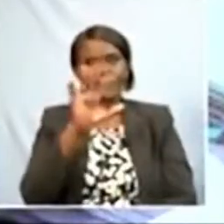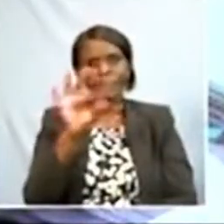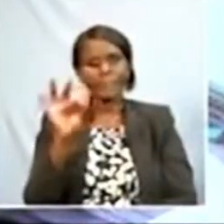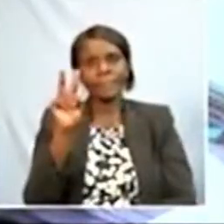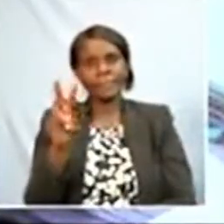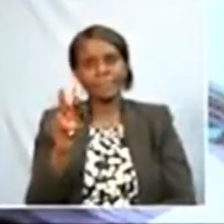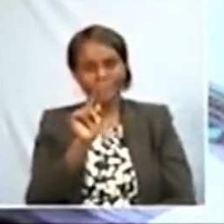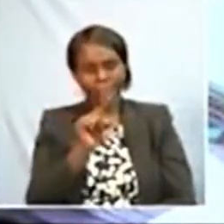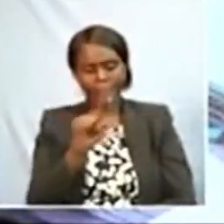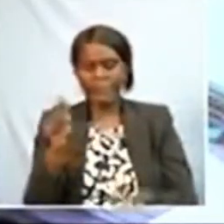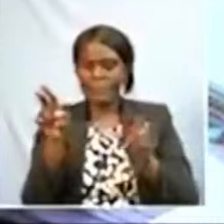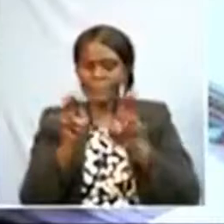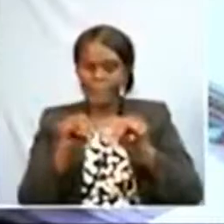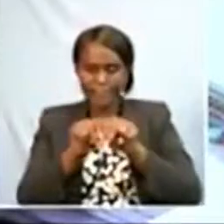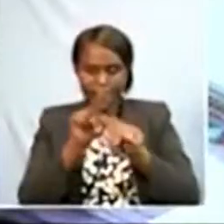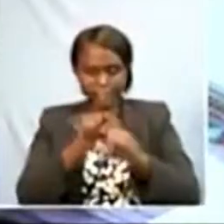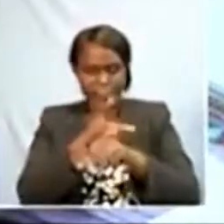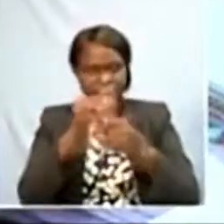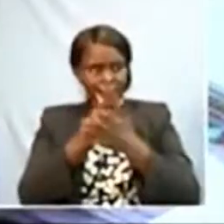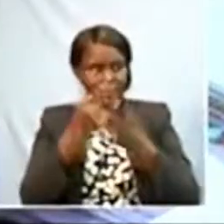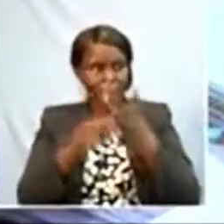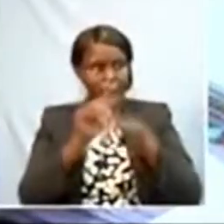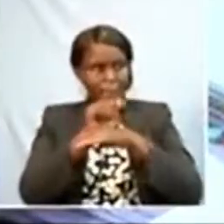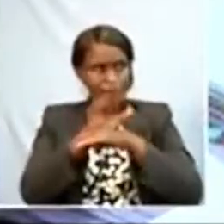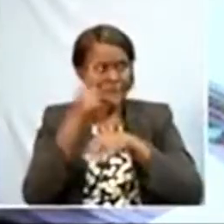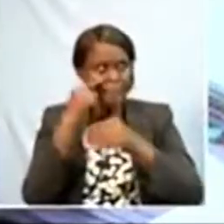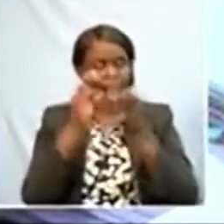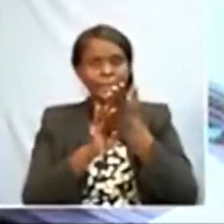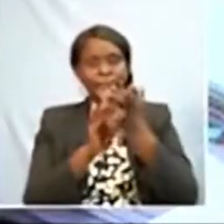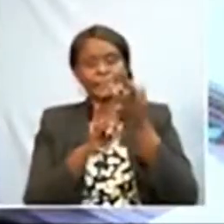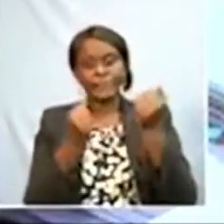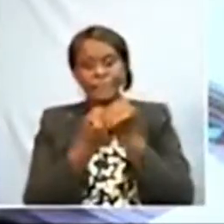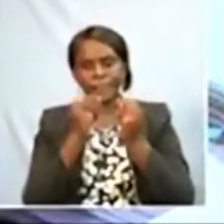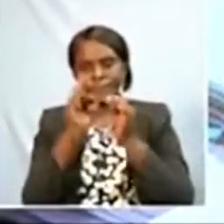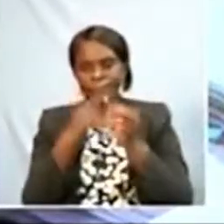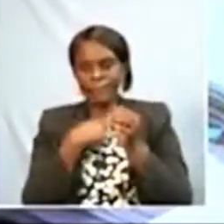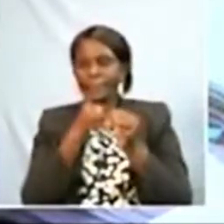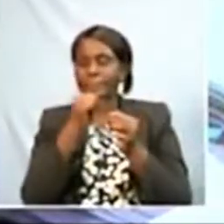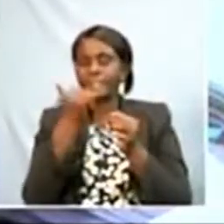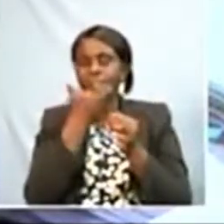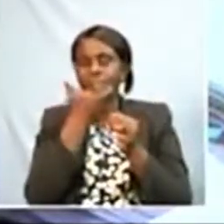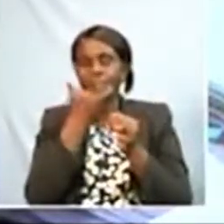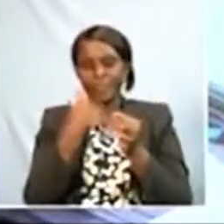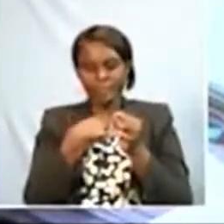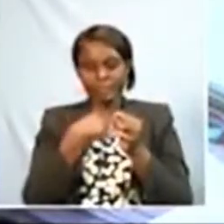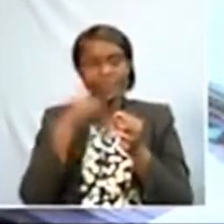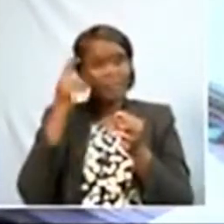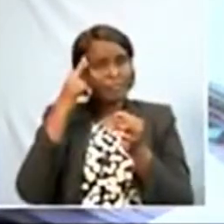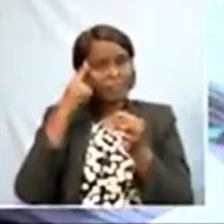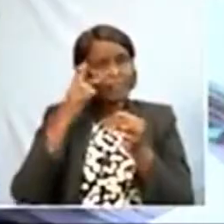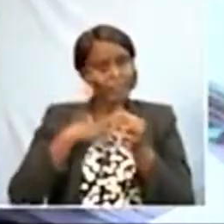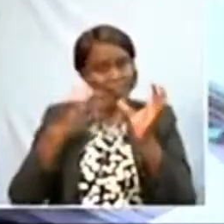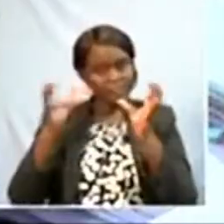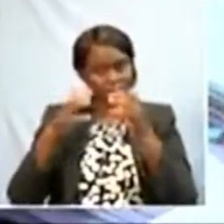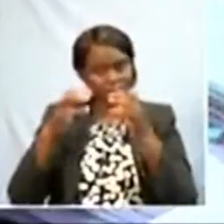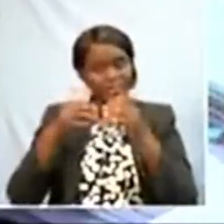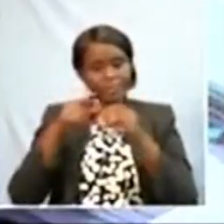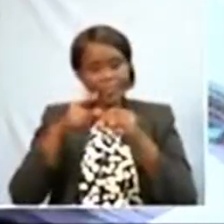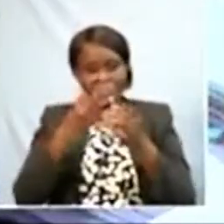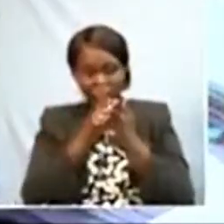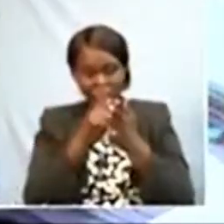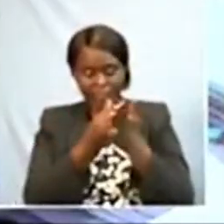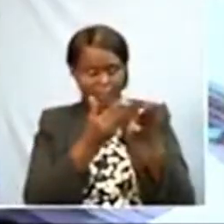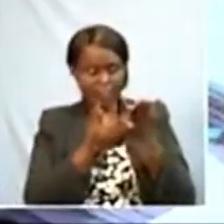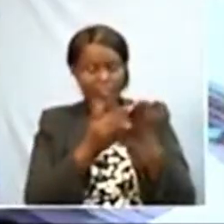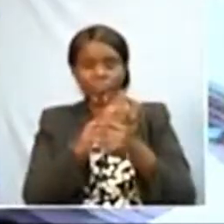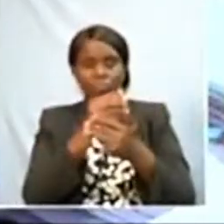634,592. And normally these they were sending for bursaries, if not mistaken. But I remember my council was telling me these funds